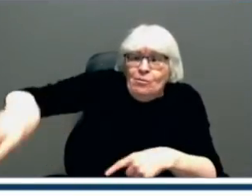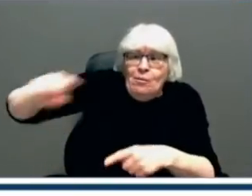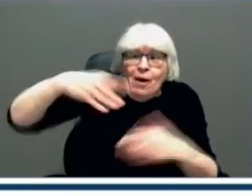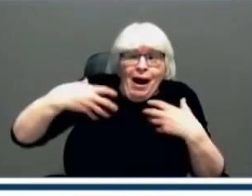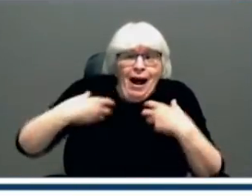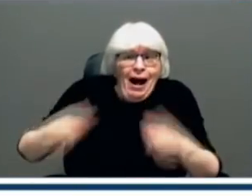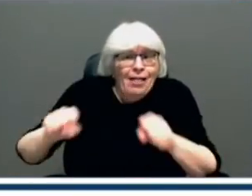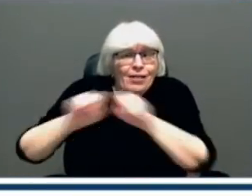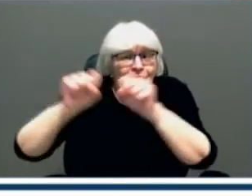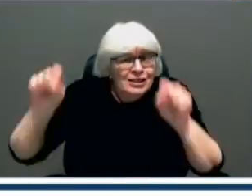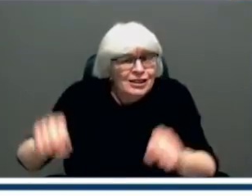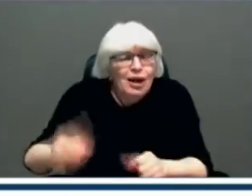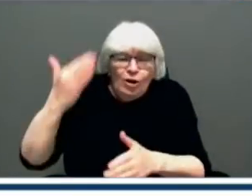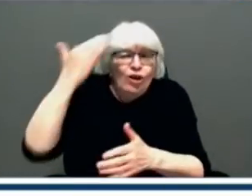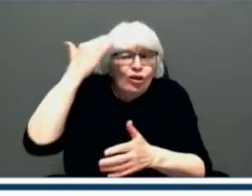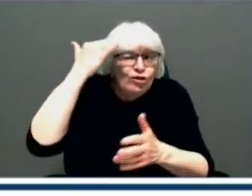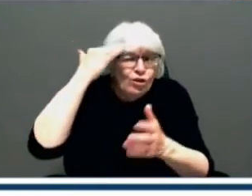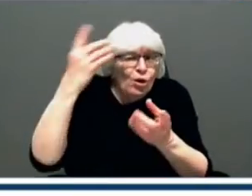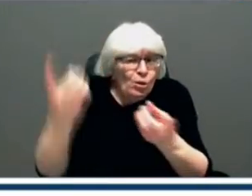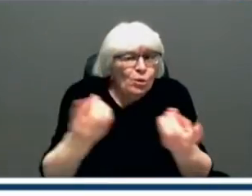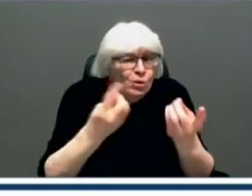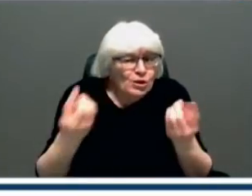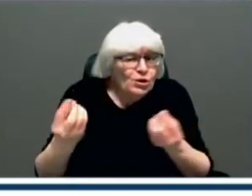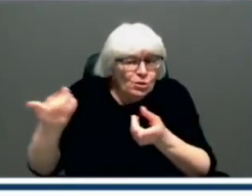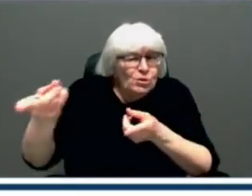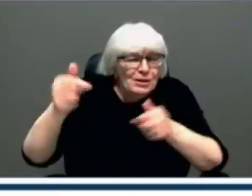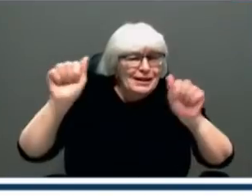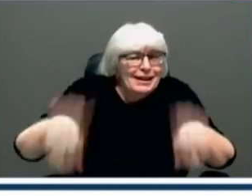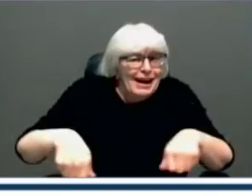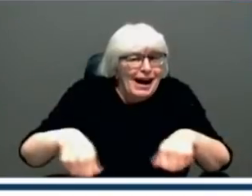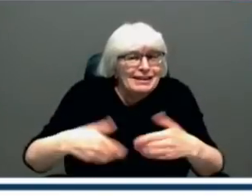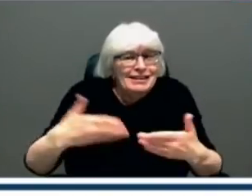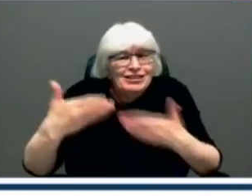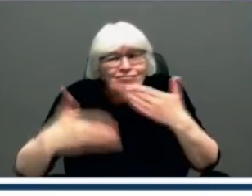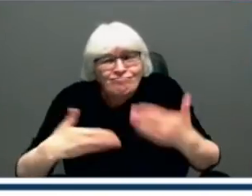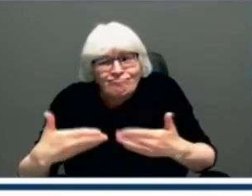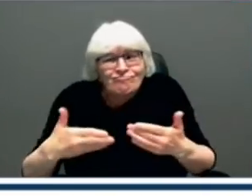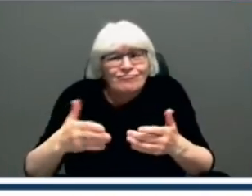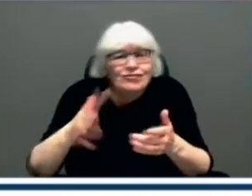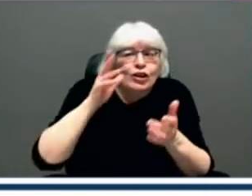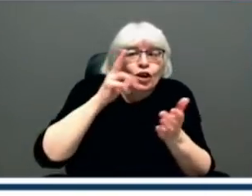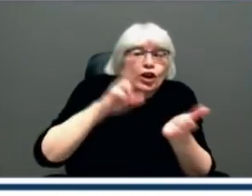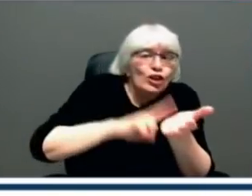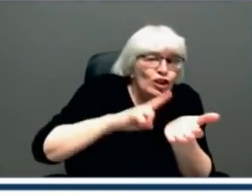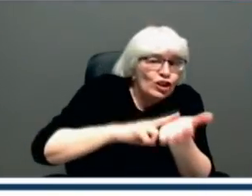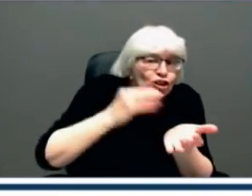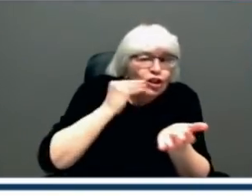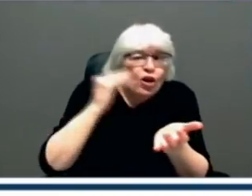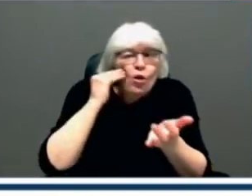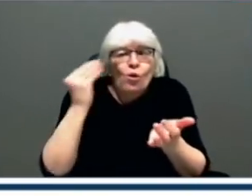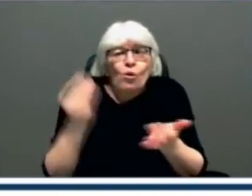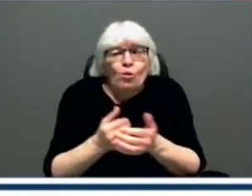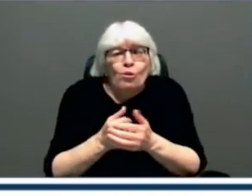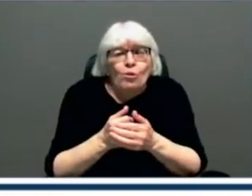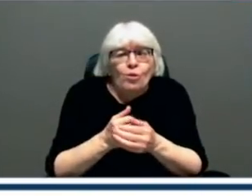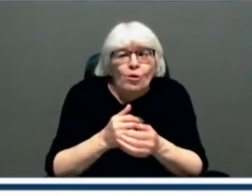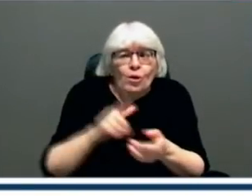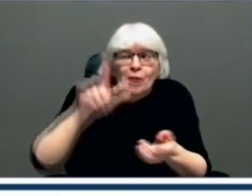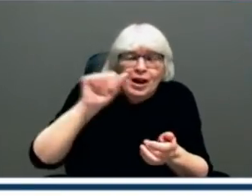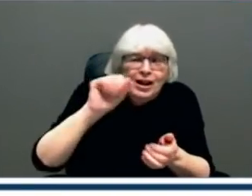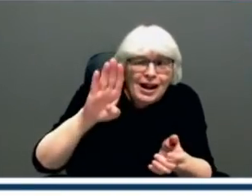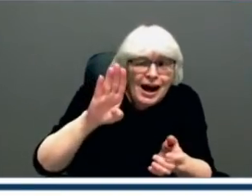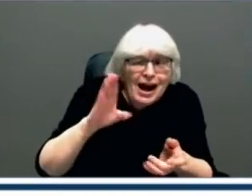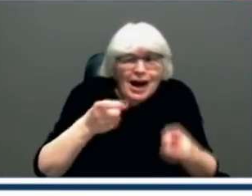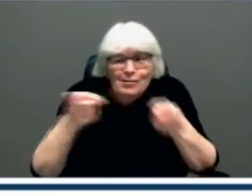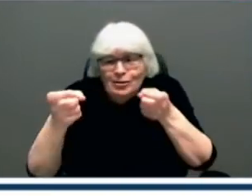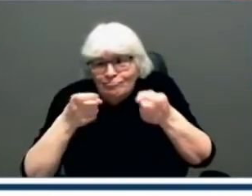the day-to-day issues, whether that's dealing with a case in long-term care, managing capacity at the lab, or clinical treatment in